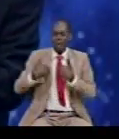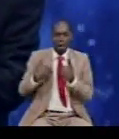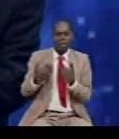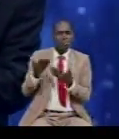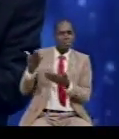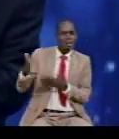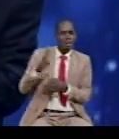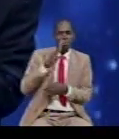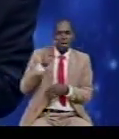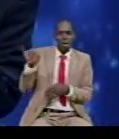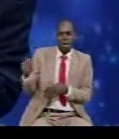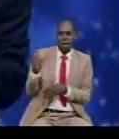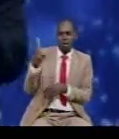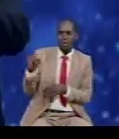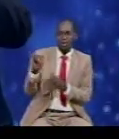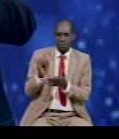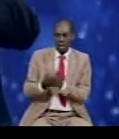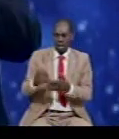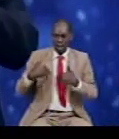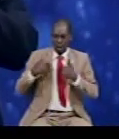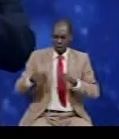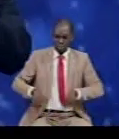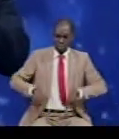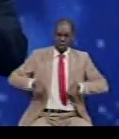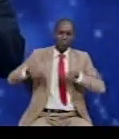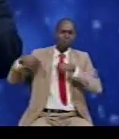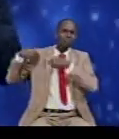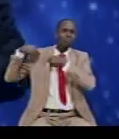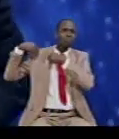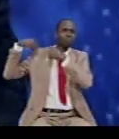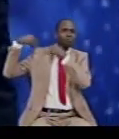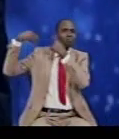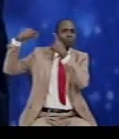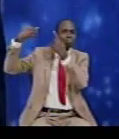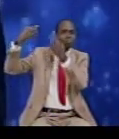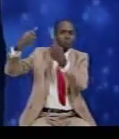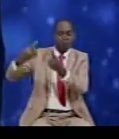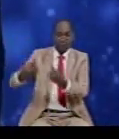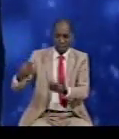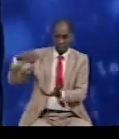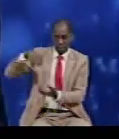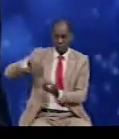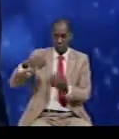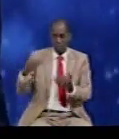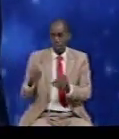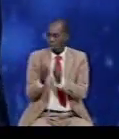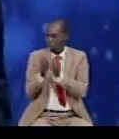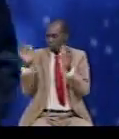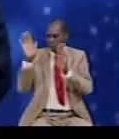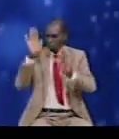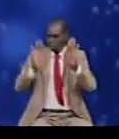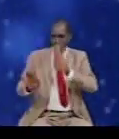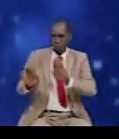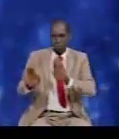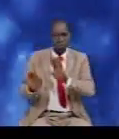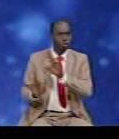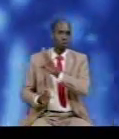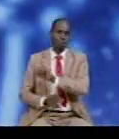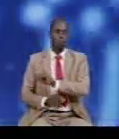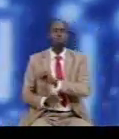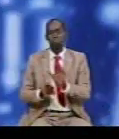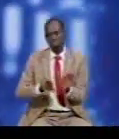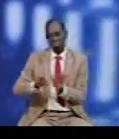that lived all through without any trouble before their end? They said no. We go